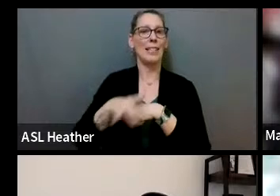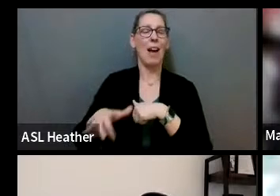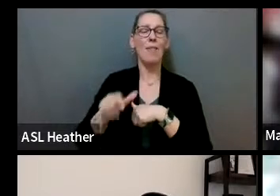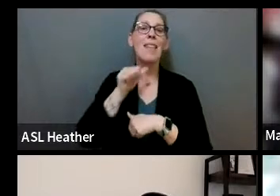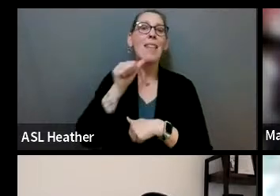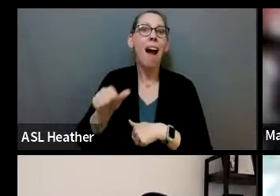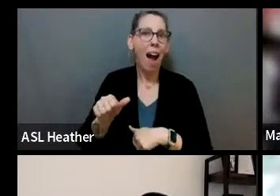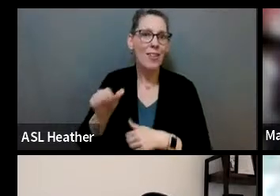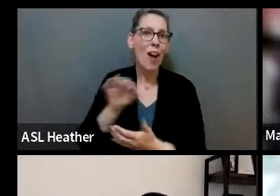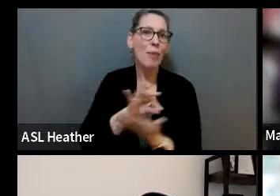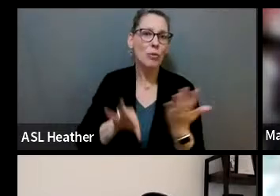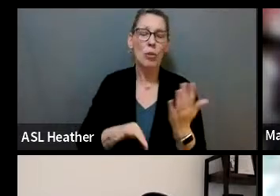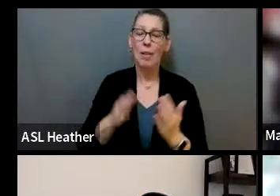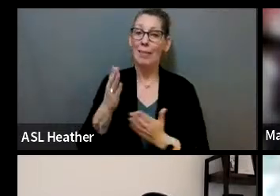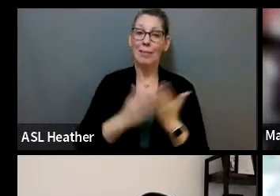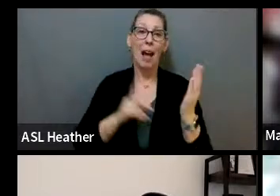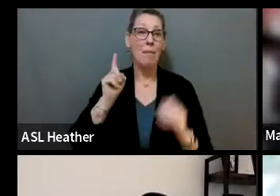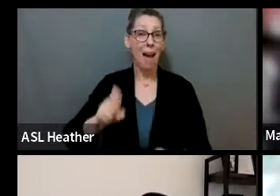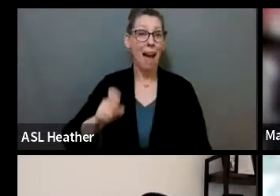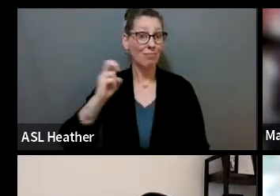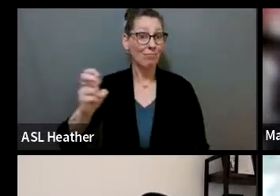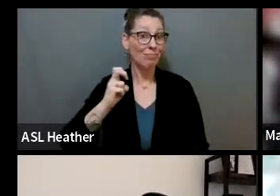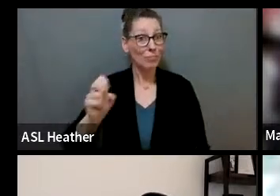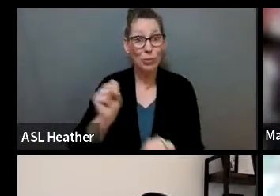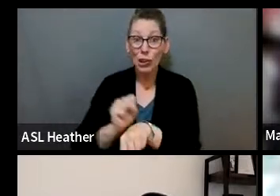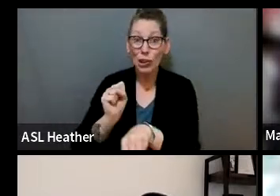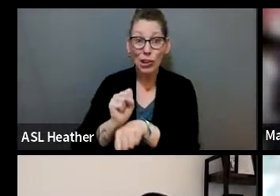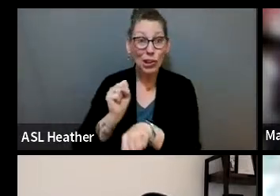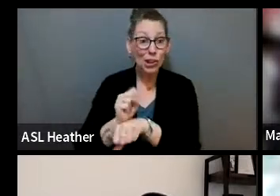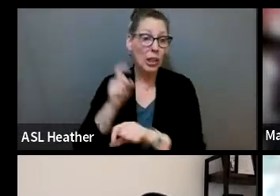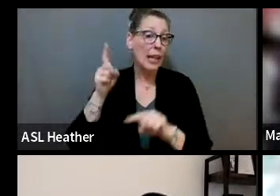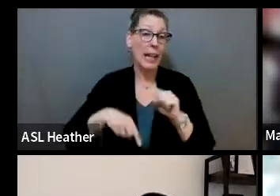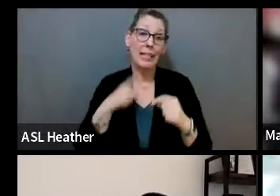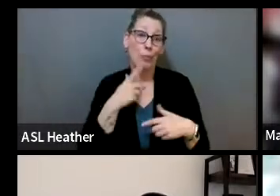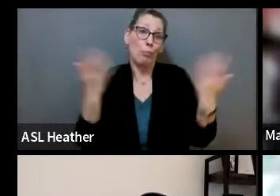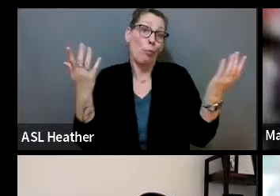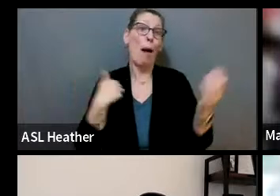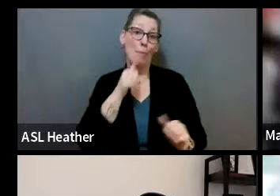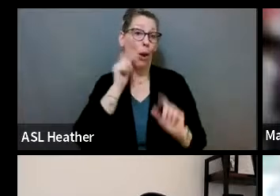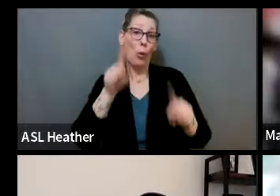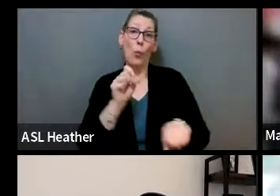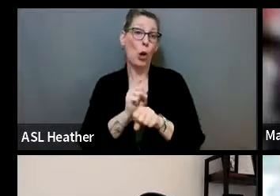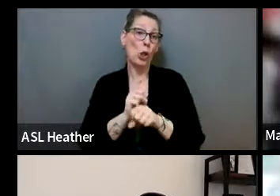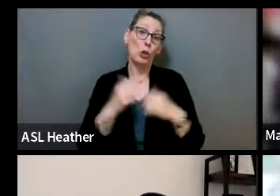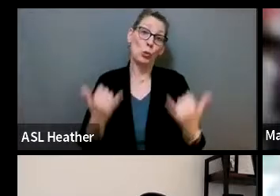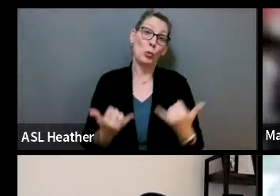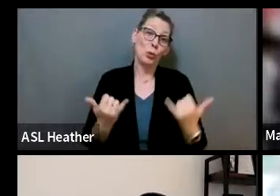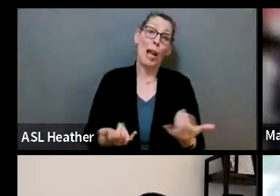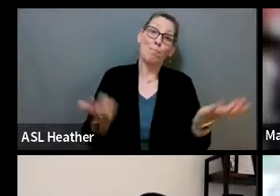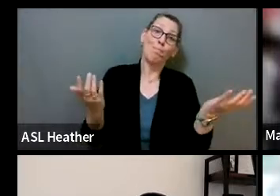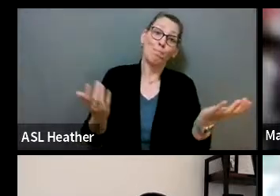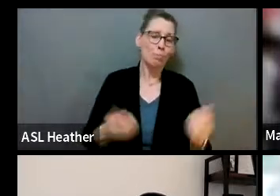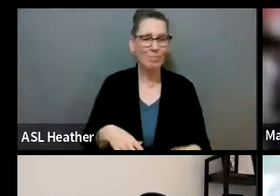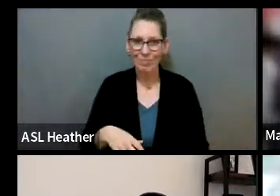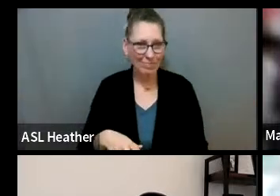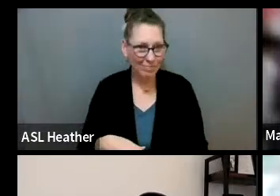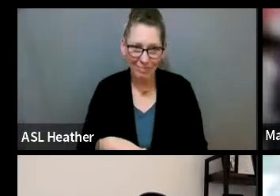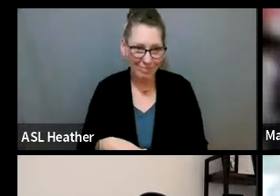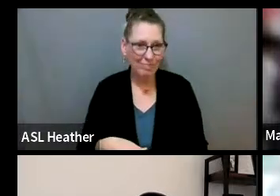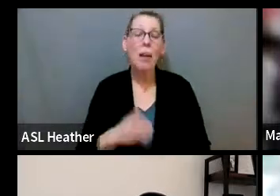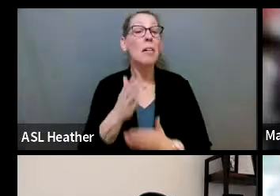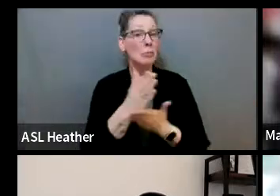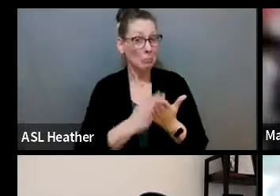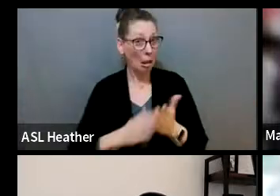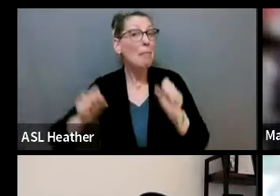to travel on the facility to go to jobs, and they can't just say, well, I won't go to work today and I will stay home. Some people do have that